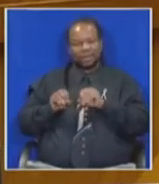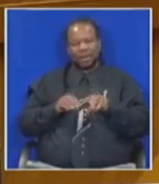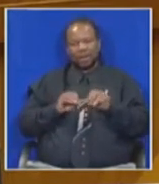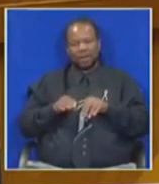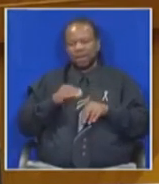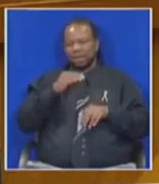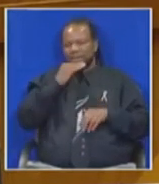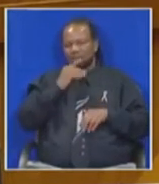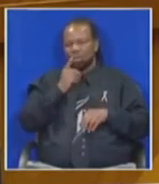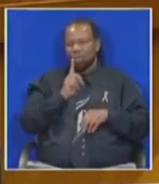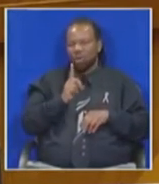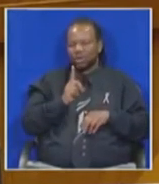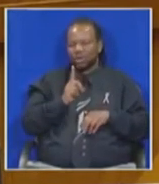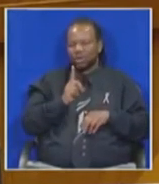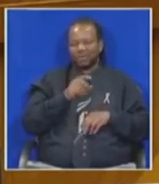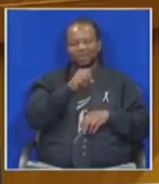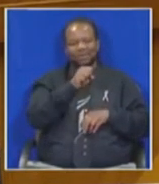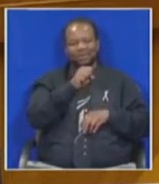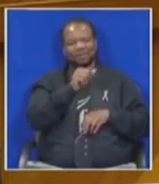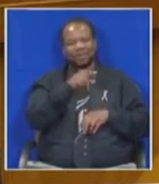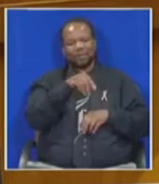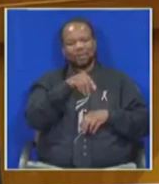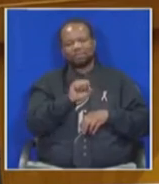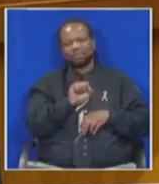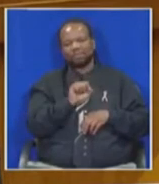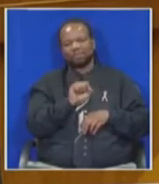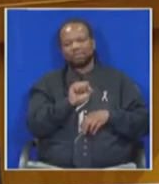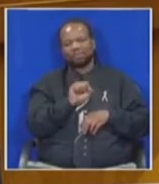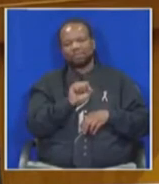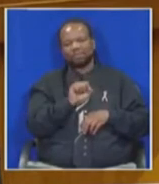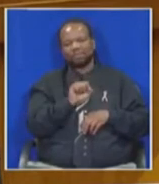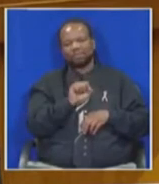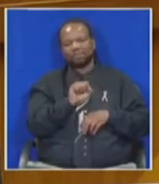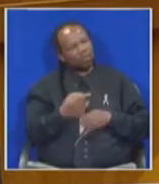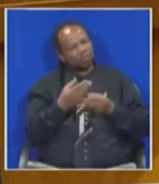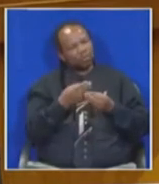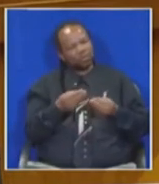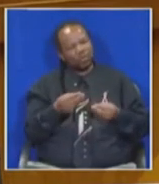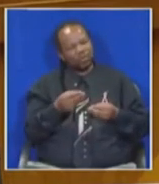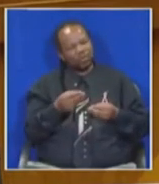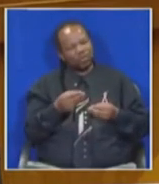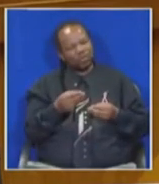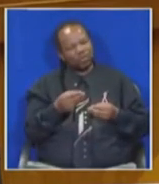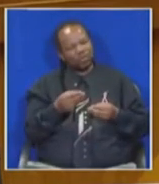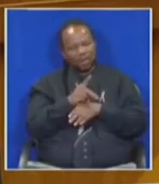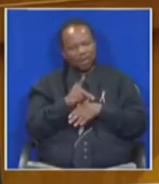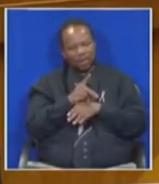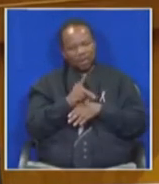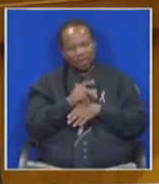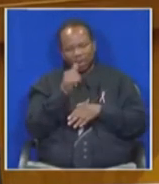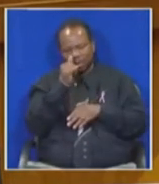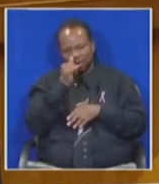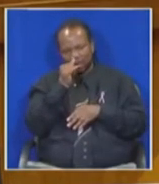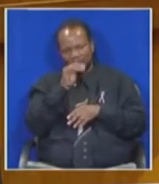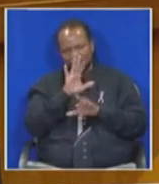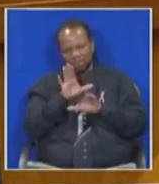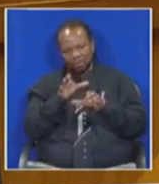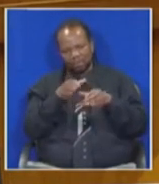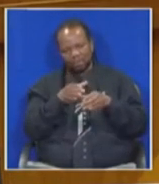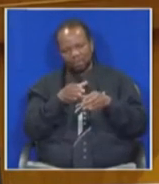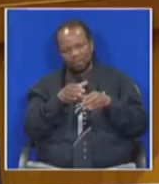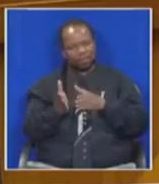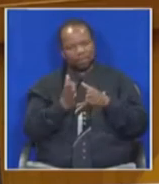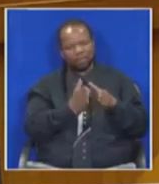the SAPS is unable to tackle organized crime and the syndicates who drive it. The 4